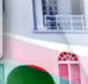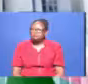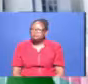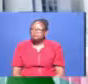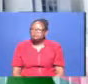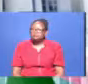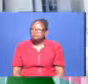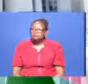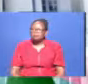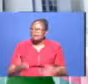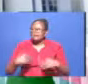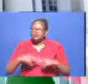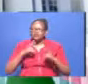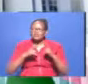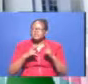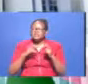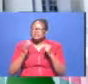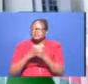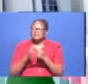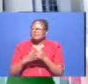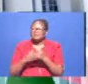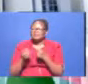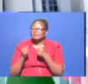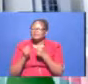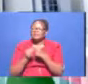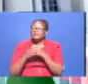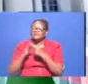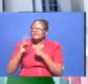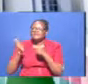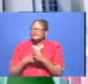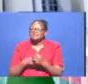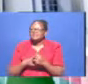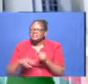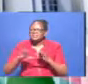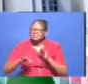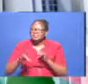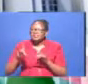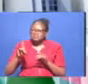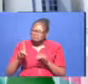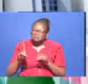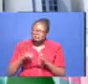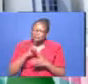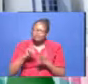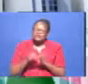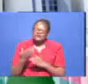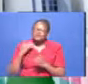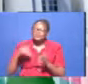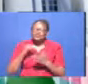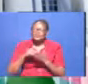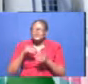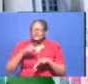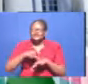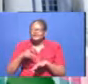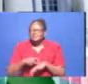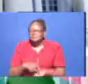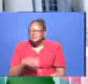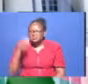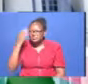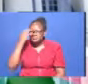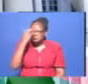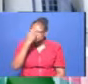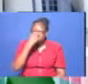Born on the 22nd of September 1957 in Kirinyaga district of the former Central Province, Martha Wangari Karua